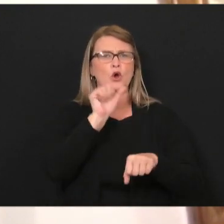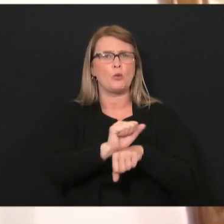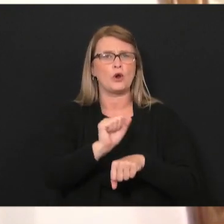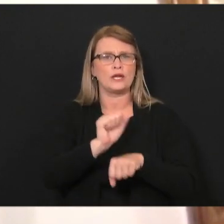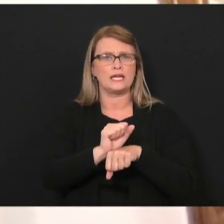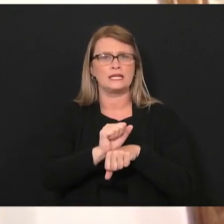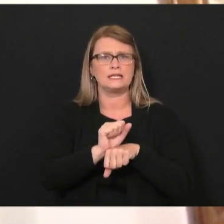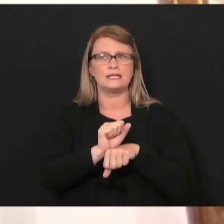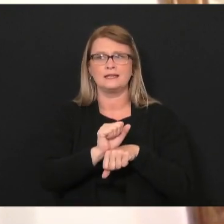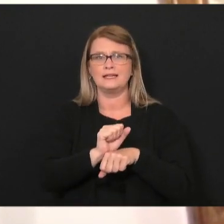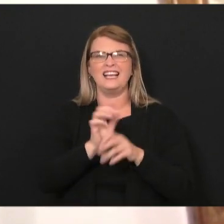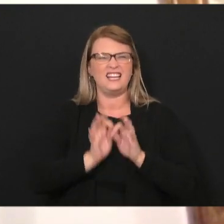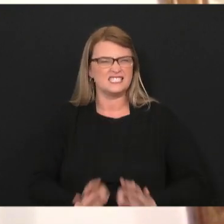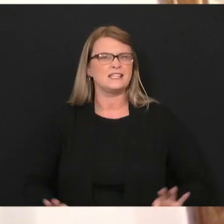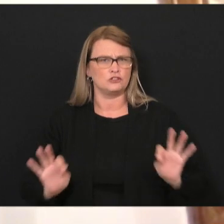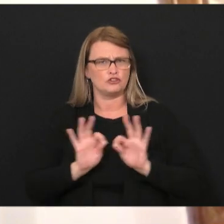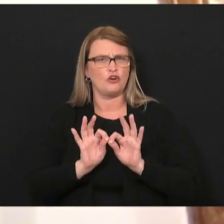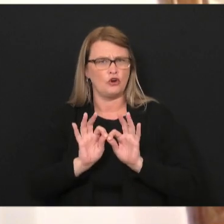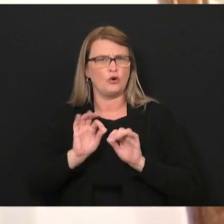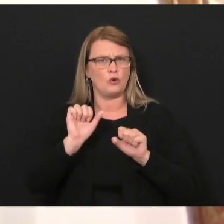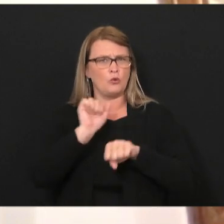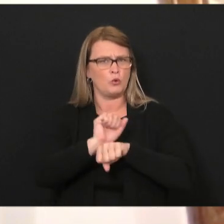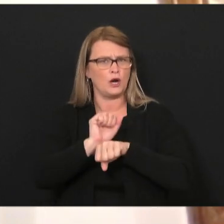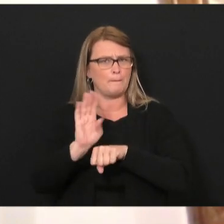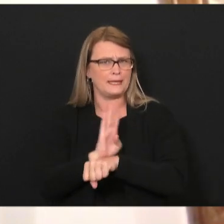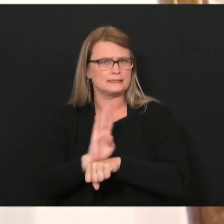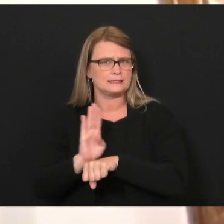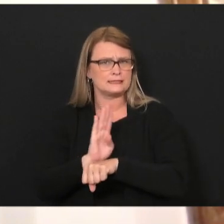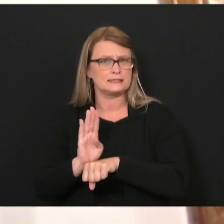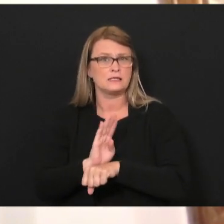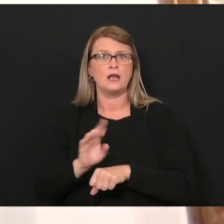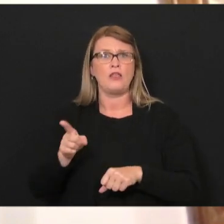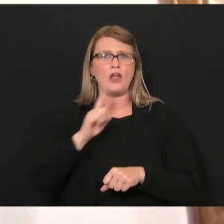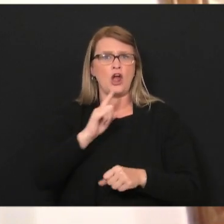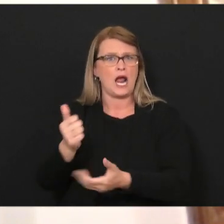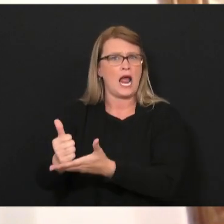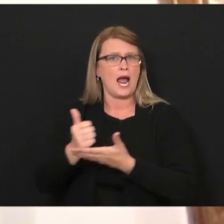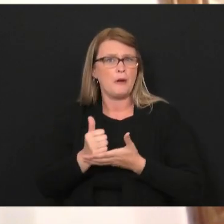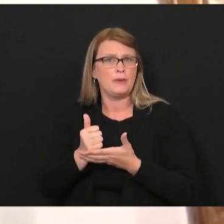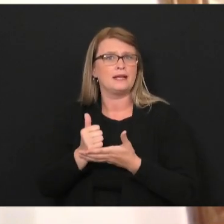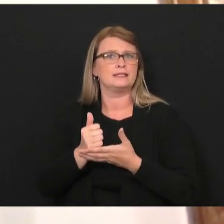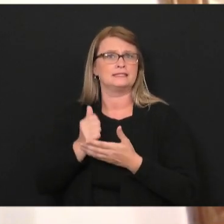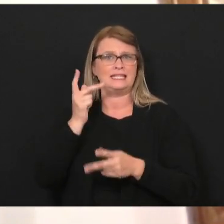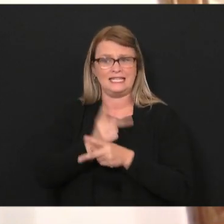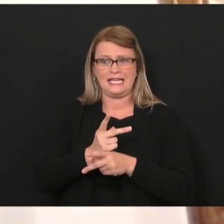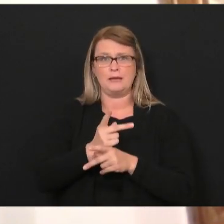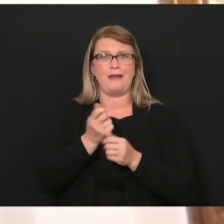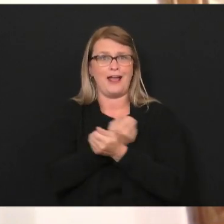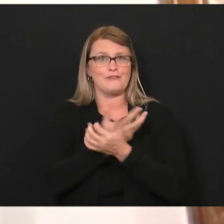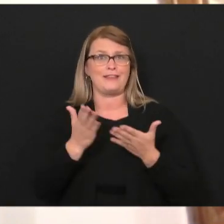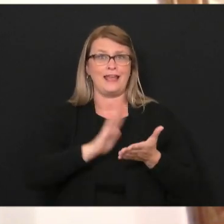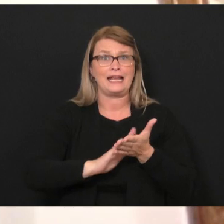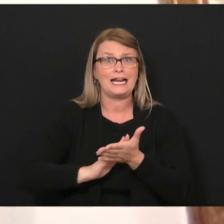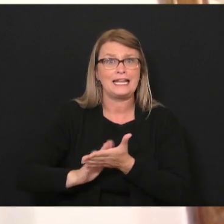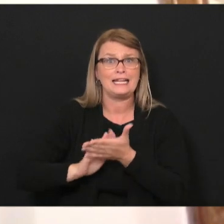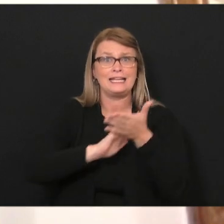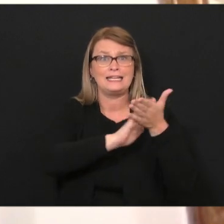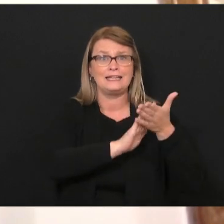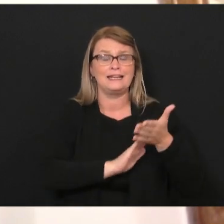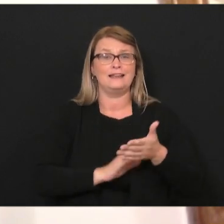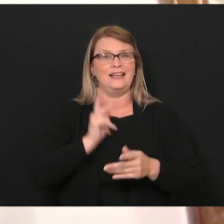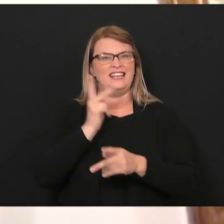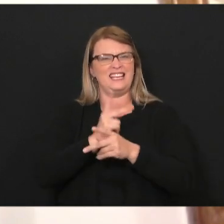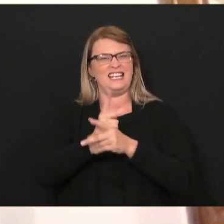the essential industries, doing the work that is helping us keep our places clean, help keep our